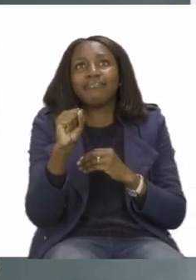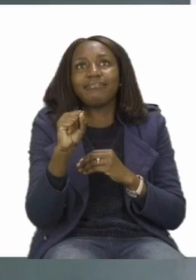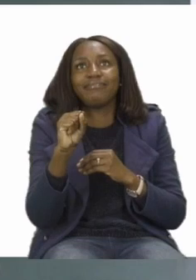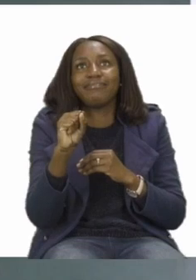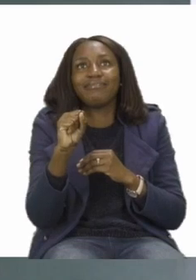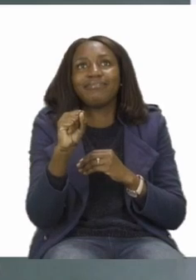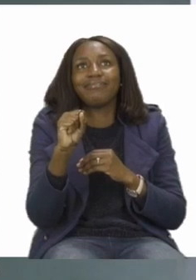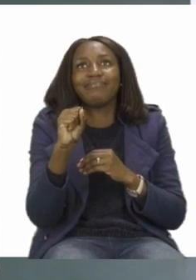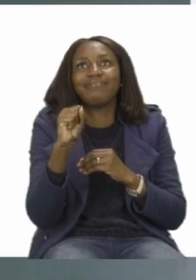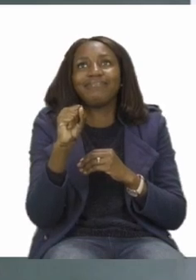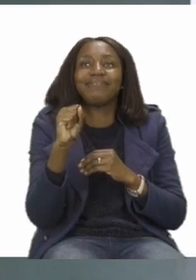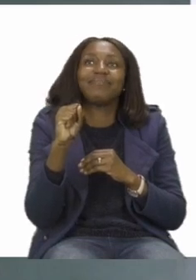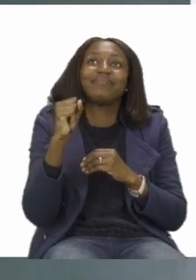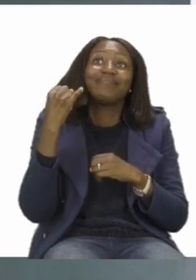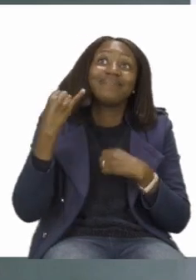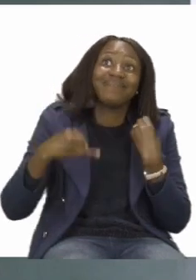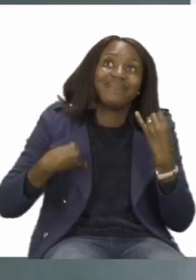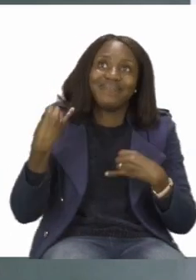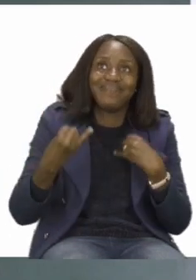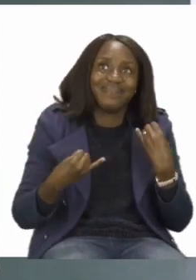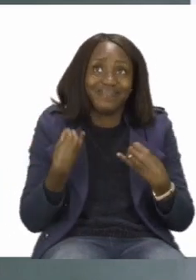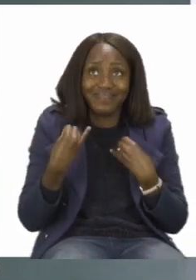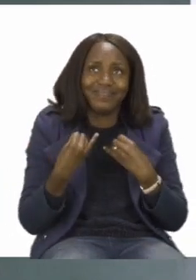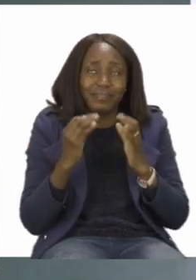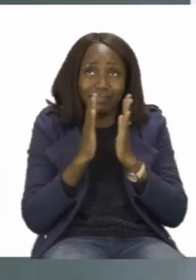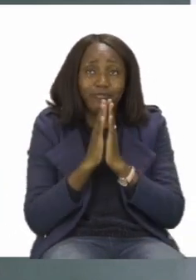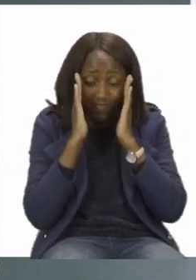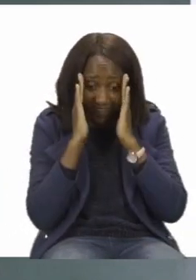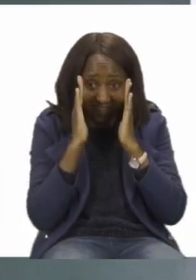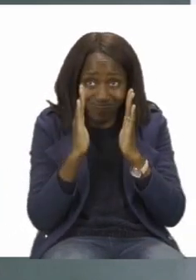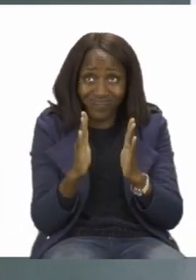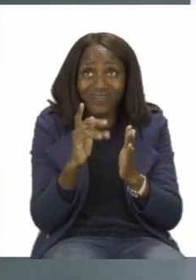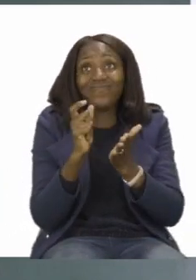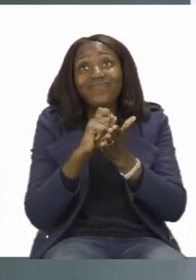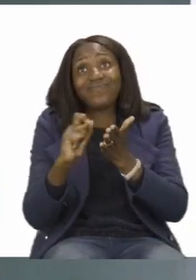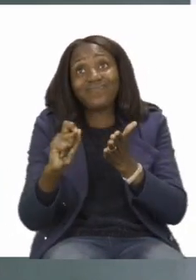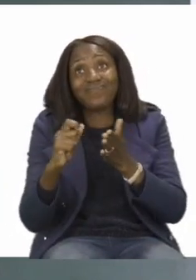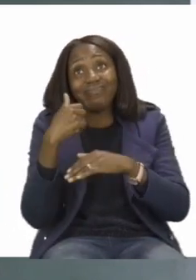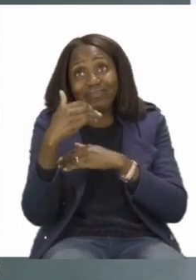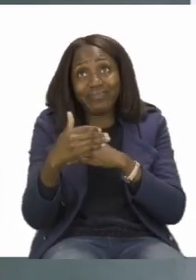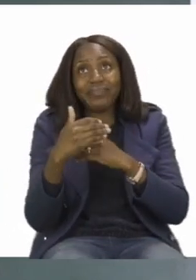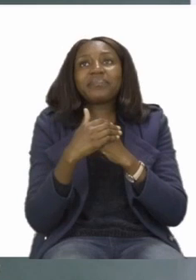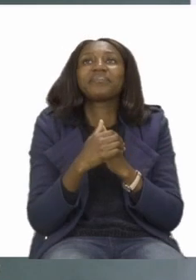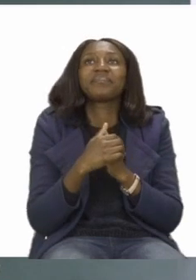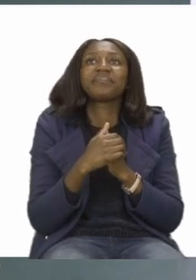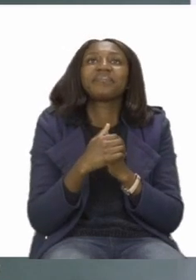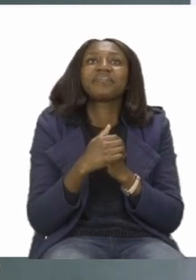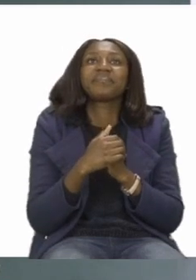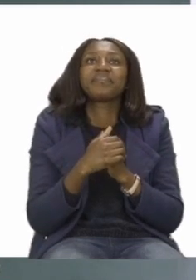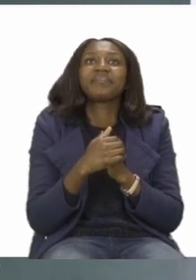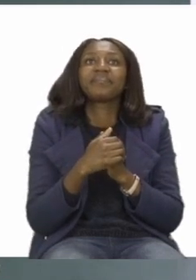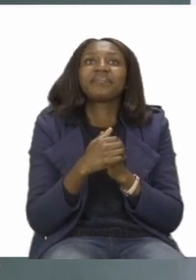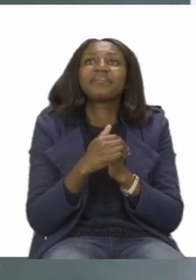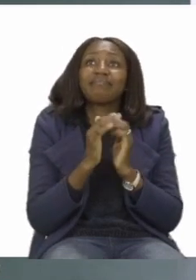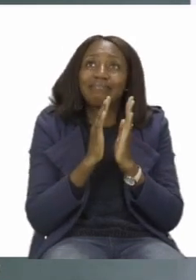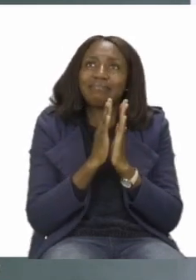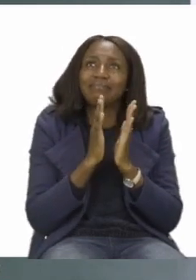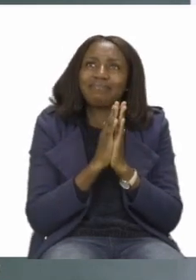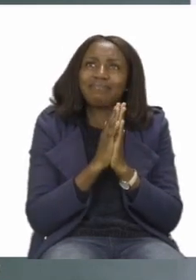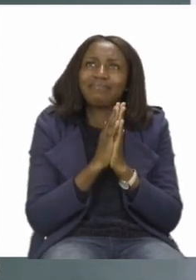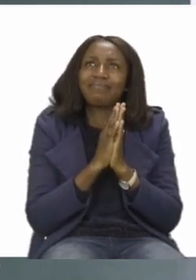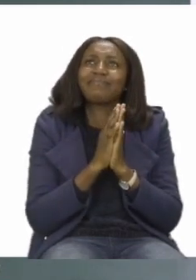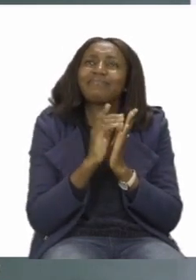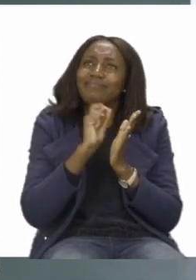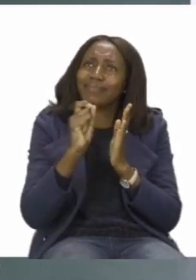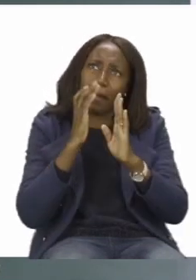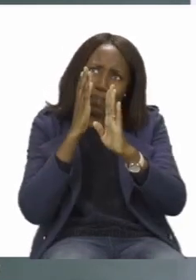fun with your exercise. Take a good look at the sentence before you write and after, and make sure it makes